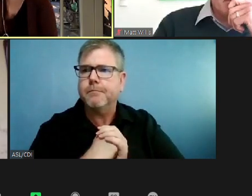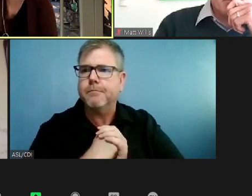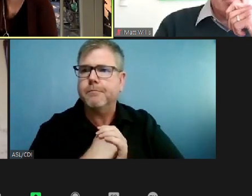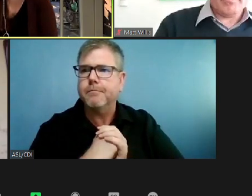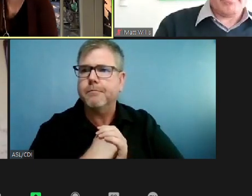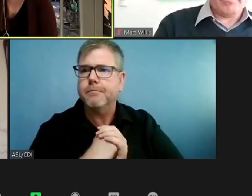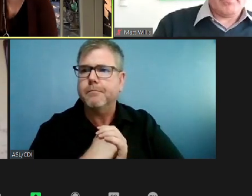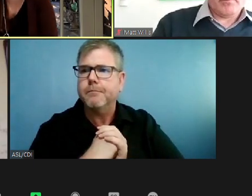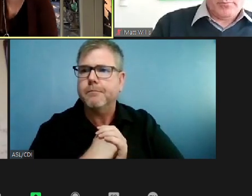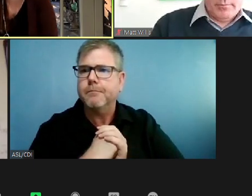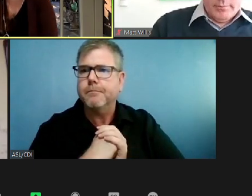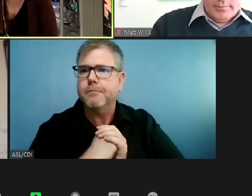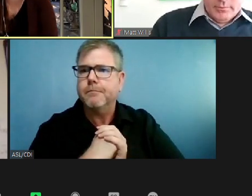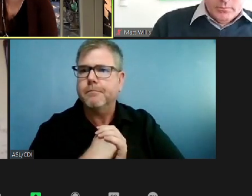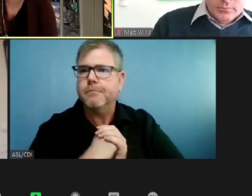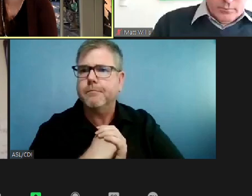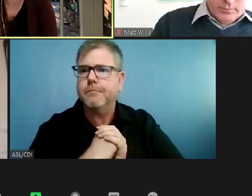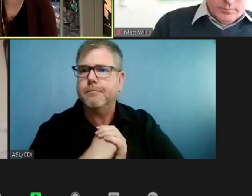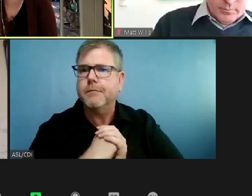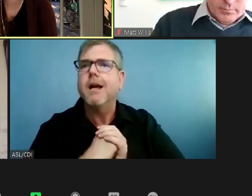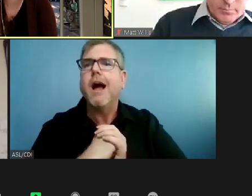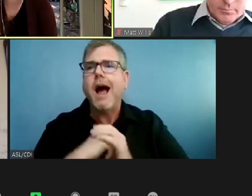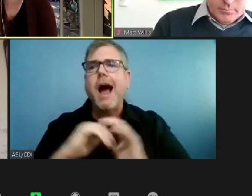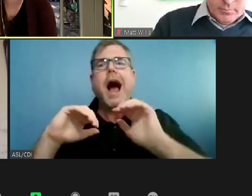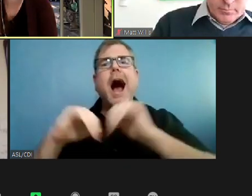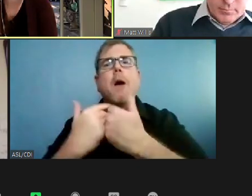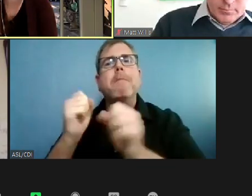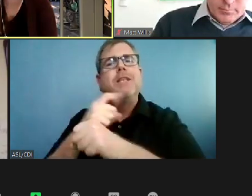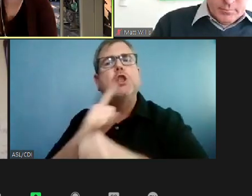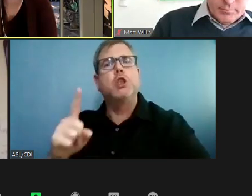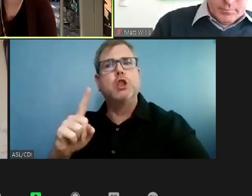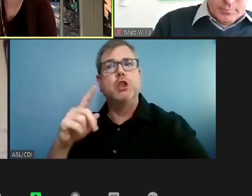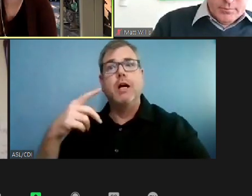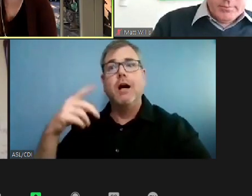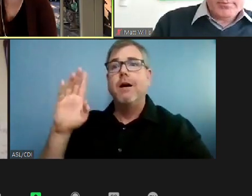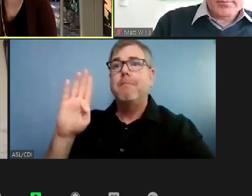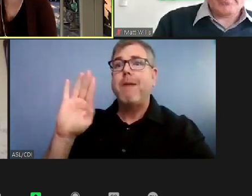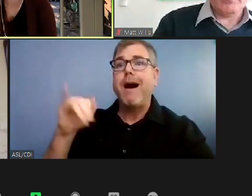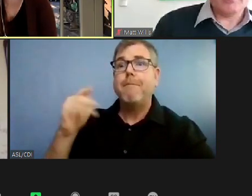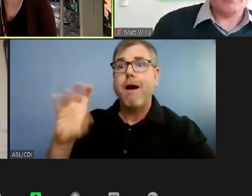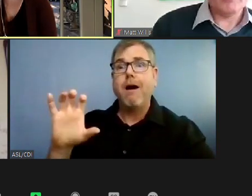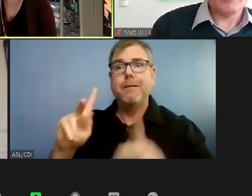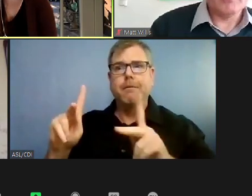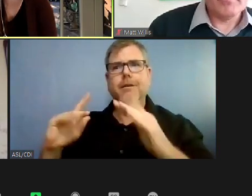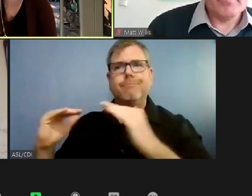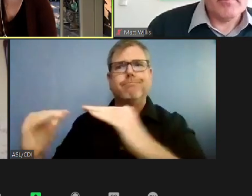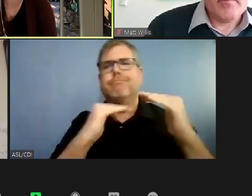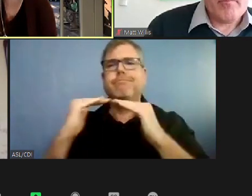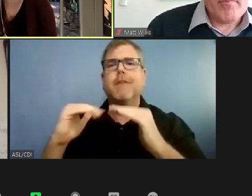underway to ensure they have the access that they need to the vaccine.